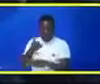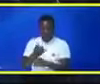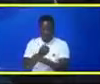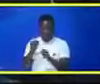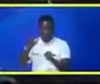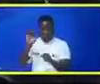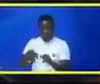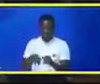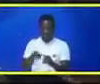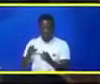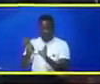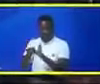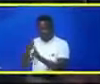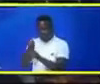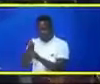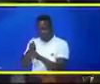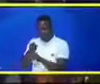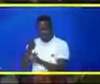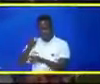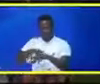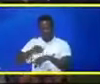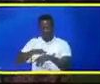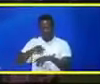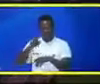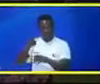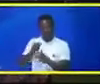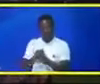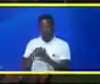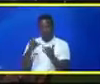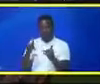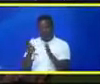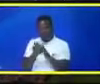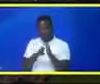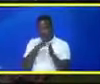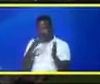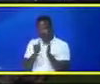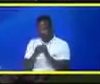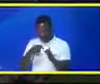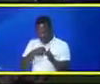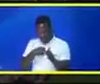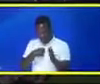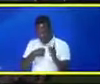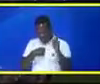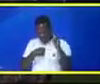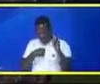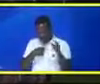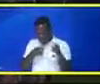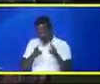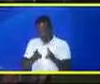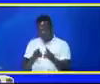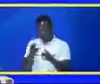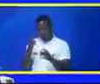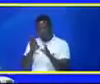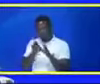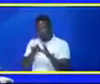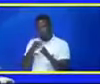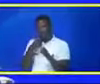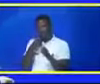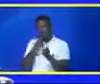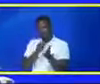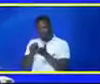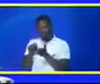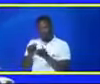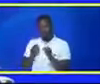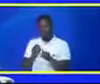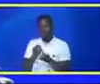The door himself is calling you. The Bible says, I am the way, the door speaking. I am the truth, and I am